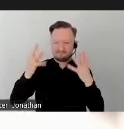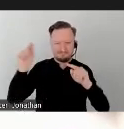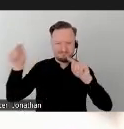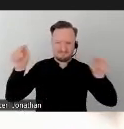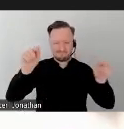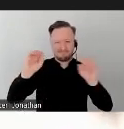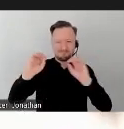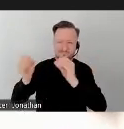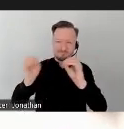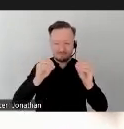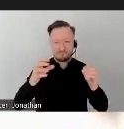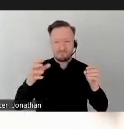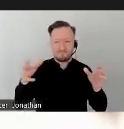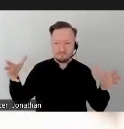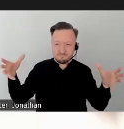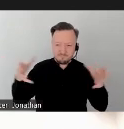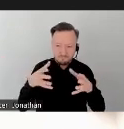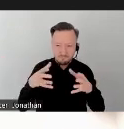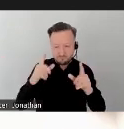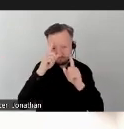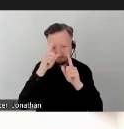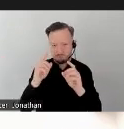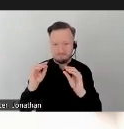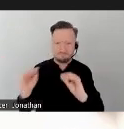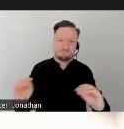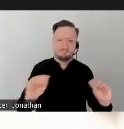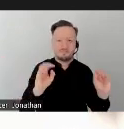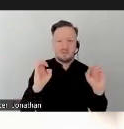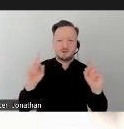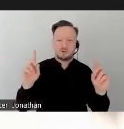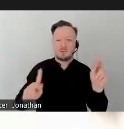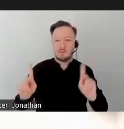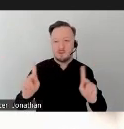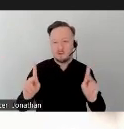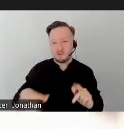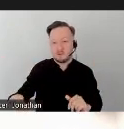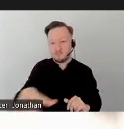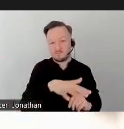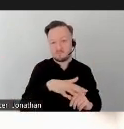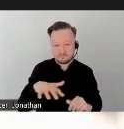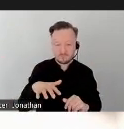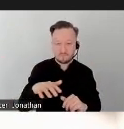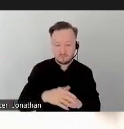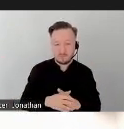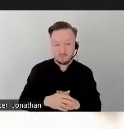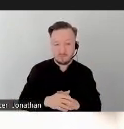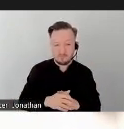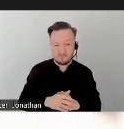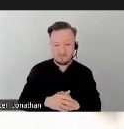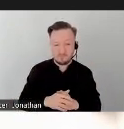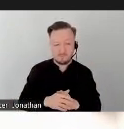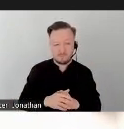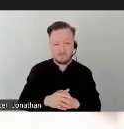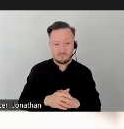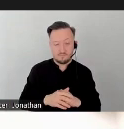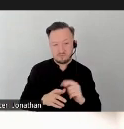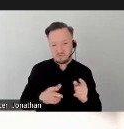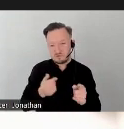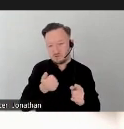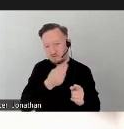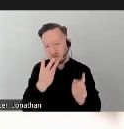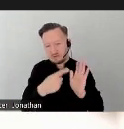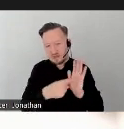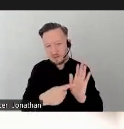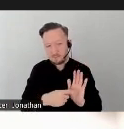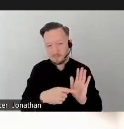are educating our residents, those who attend. And just a couple more